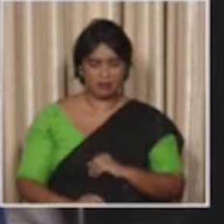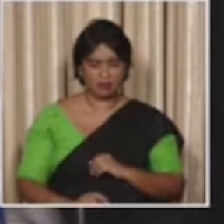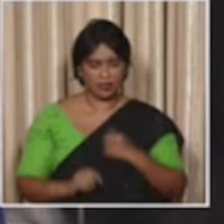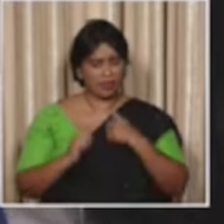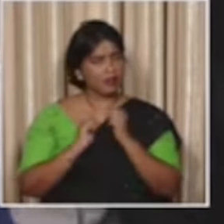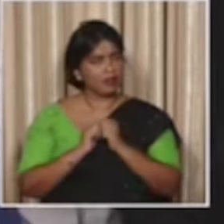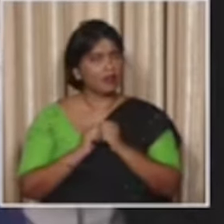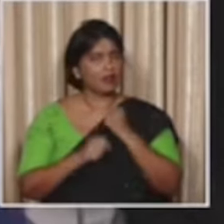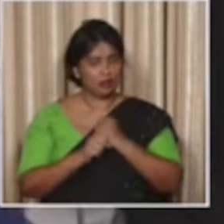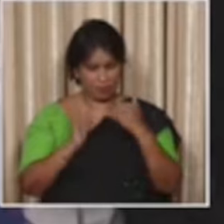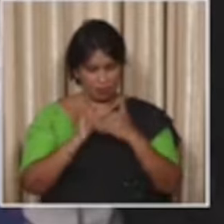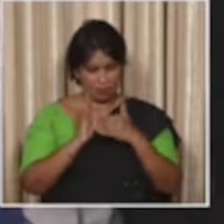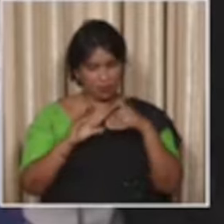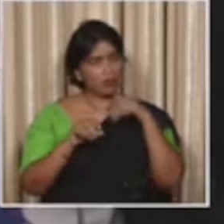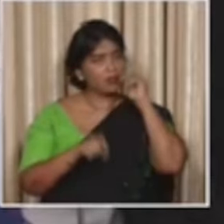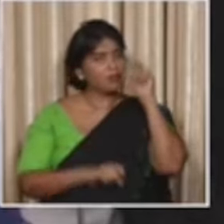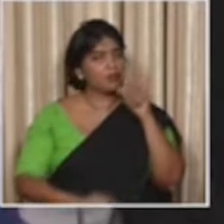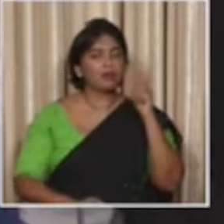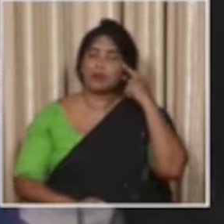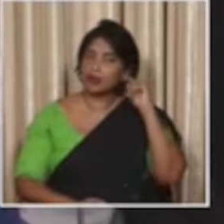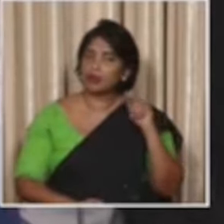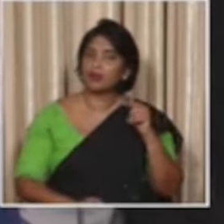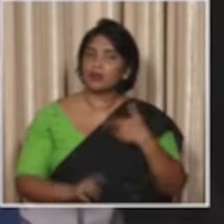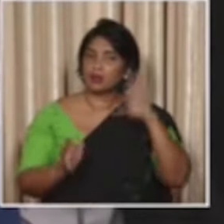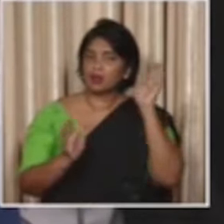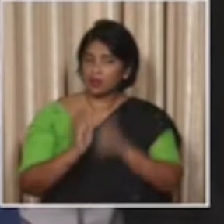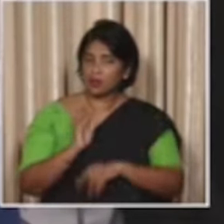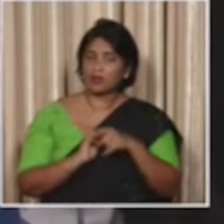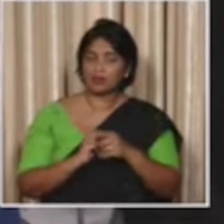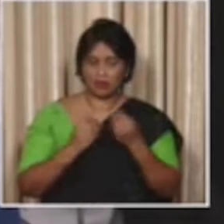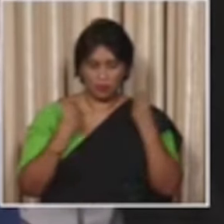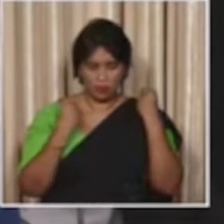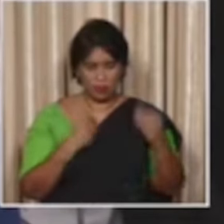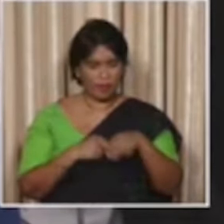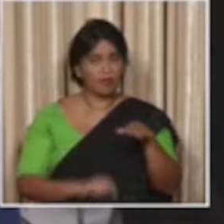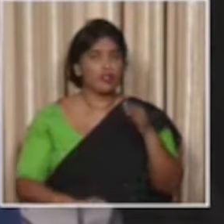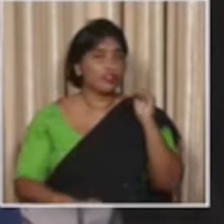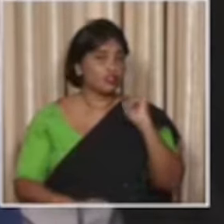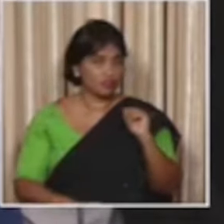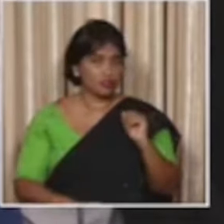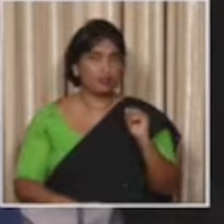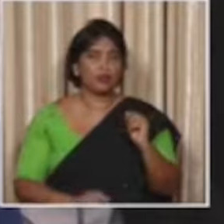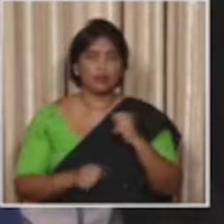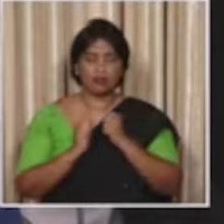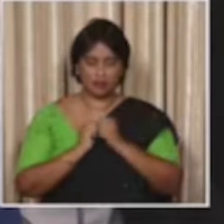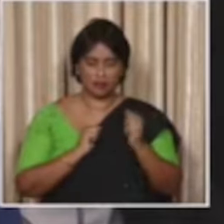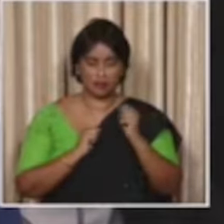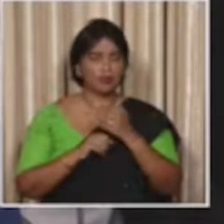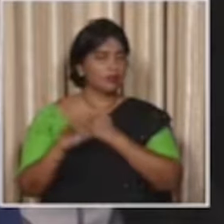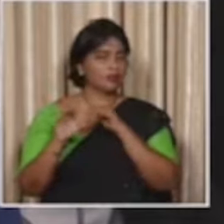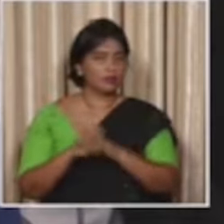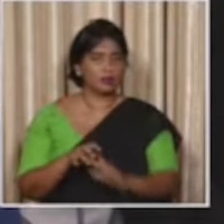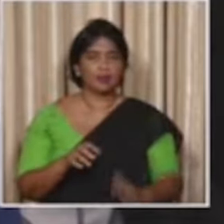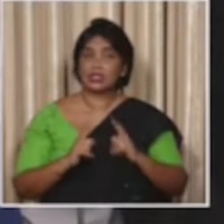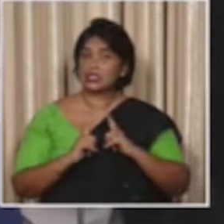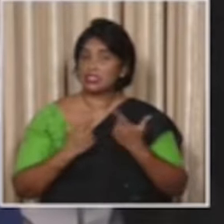civilians, right? You chase the Gaza people out, you deprive their livelihood, you kill them in thousands and